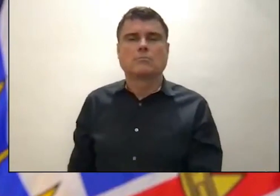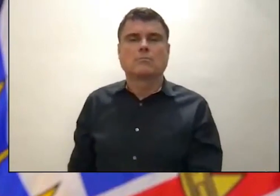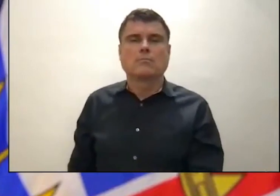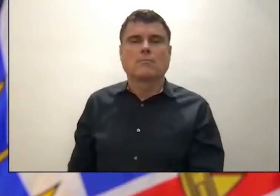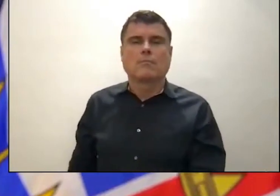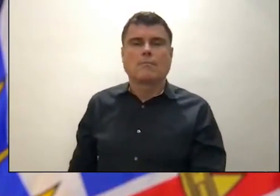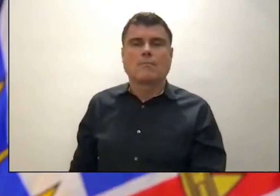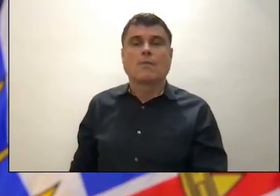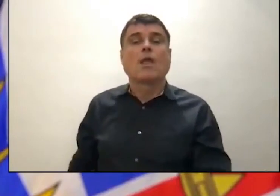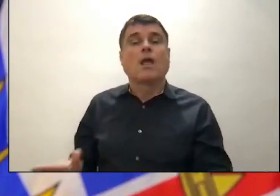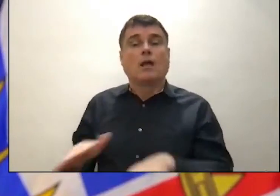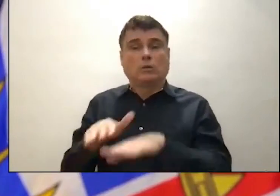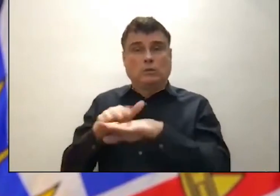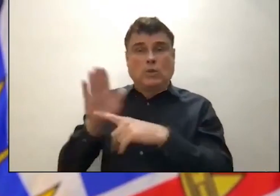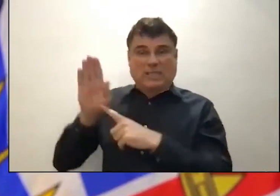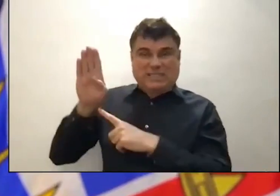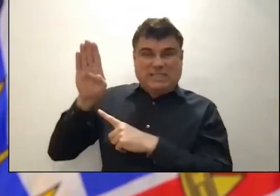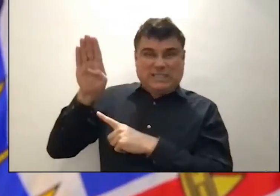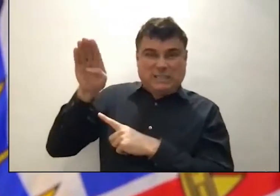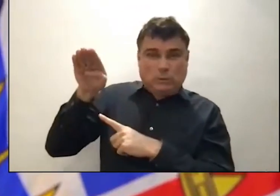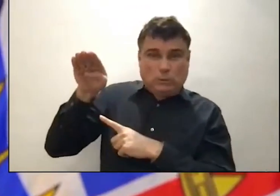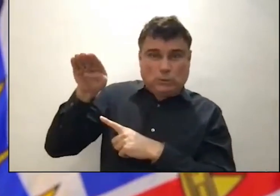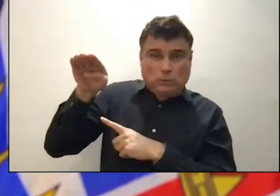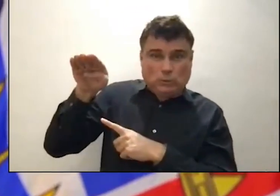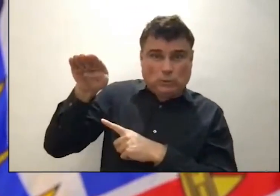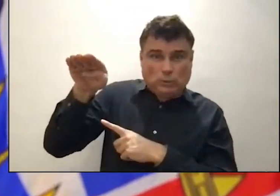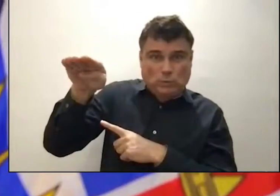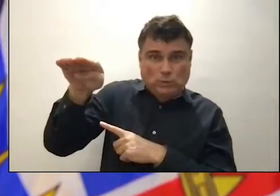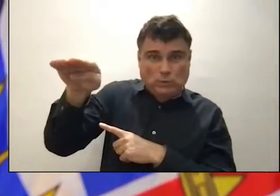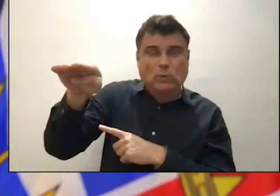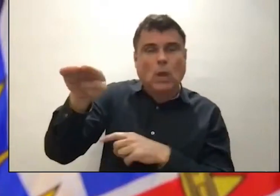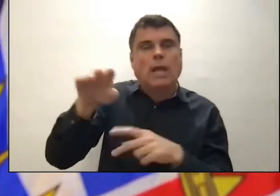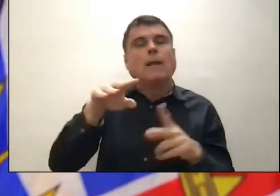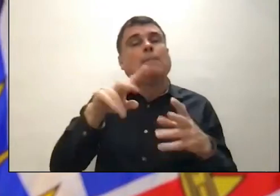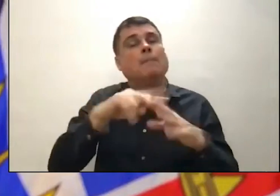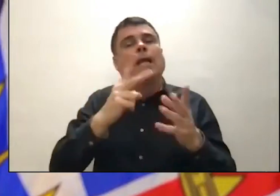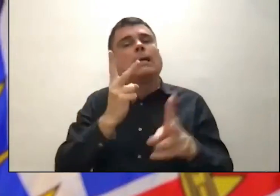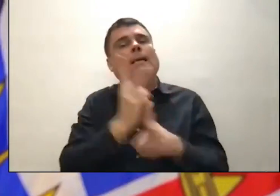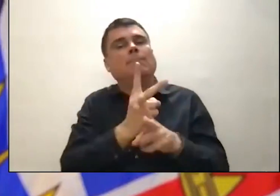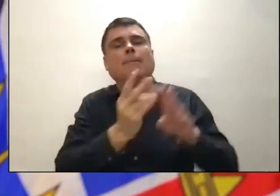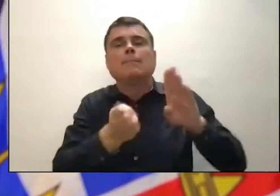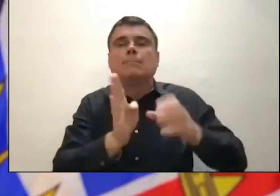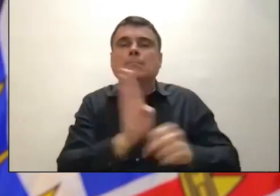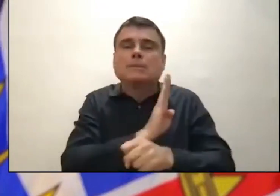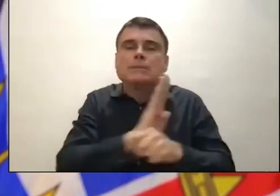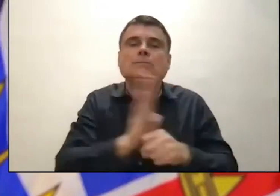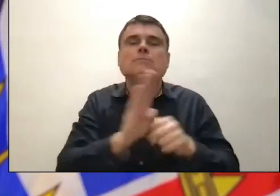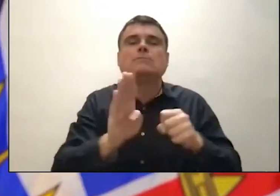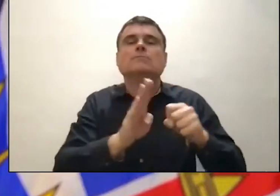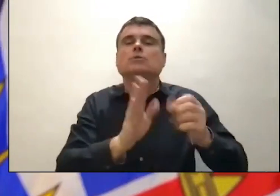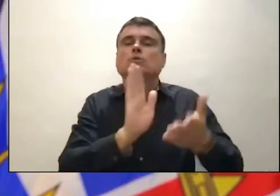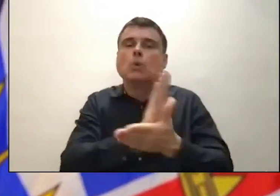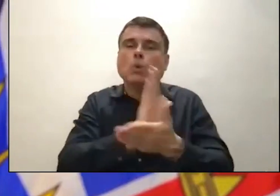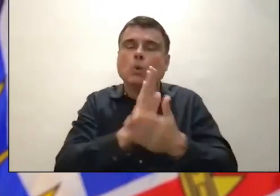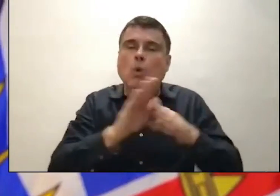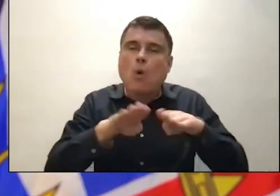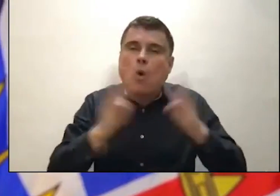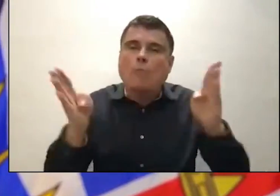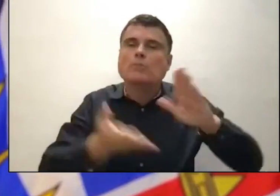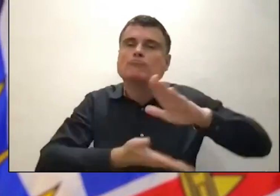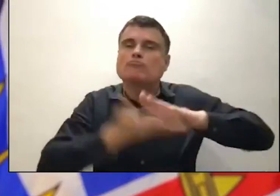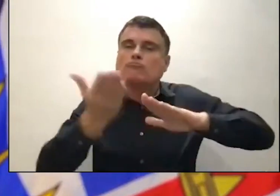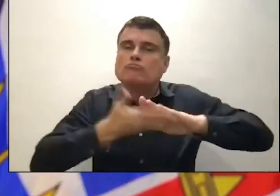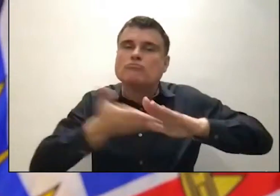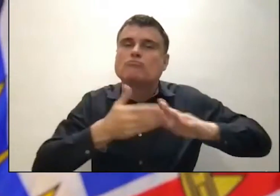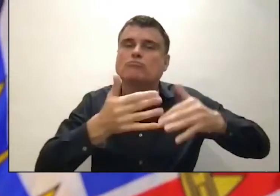these orders in place, we know that it supports our schools coming back, post-secondary institutions remaining open,